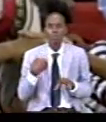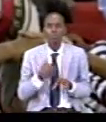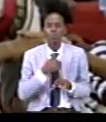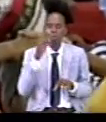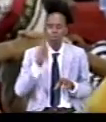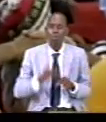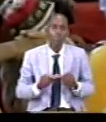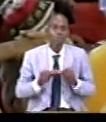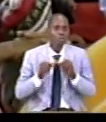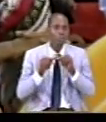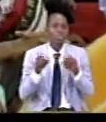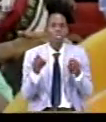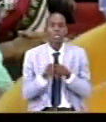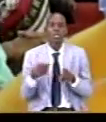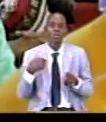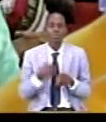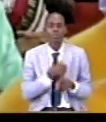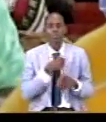started.